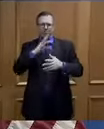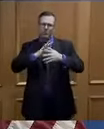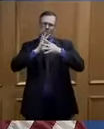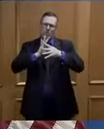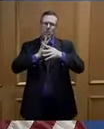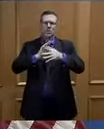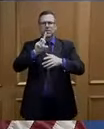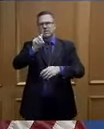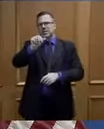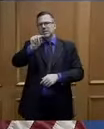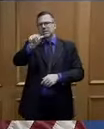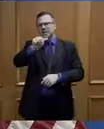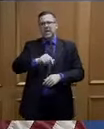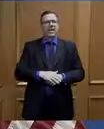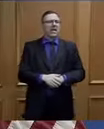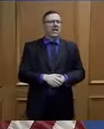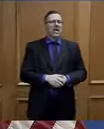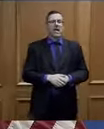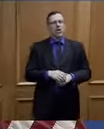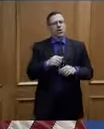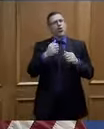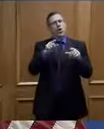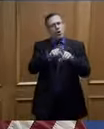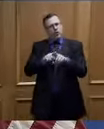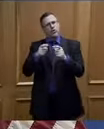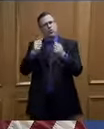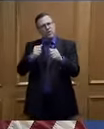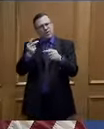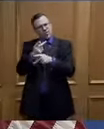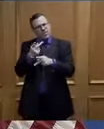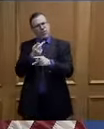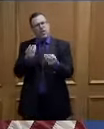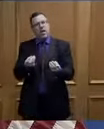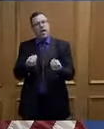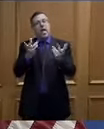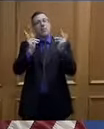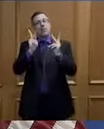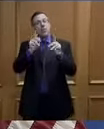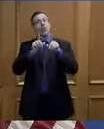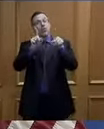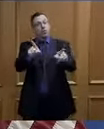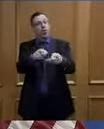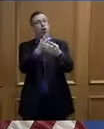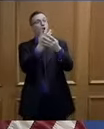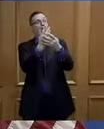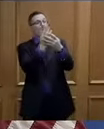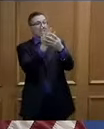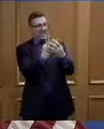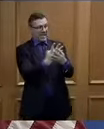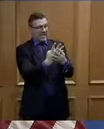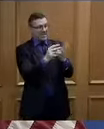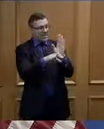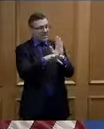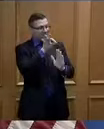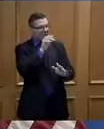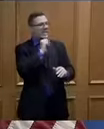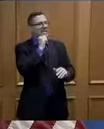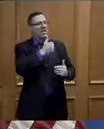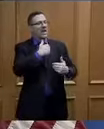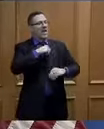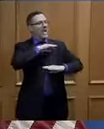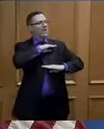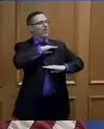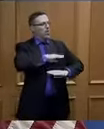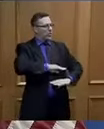the number of negative tests that we have. So we know about how many people are, as a percentage, are actually testing